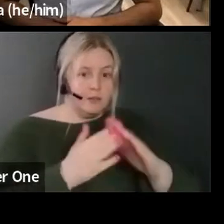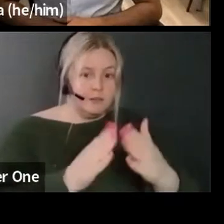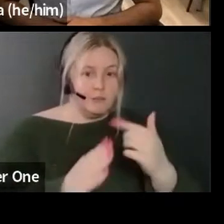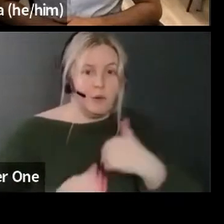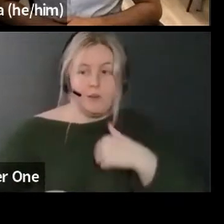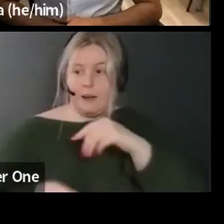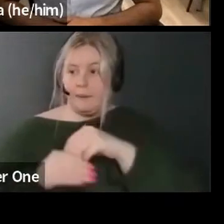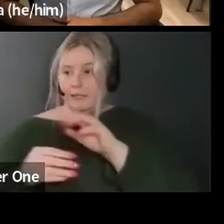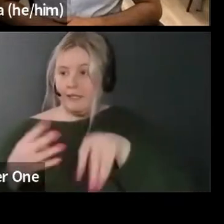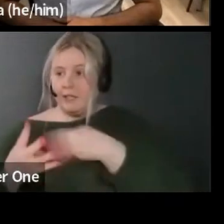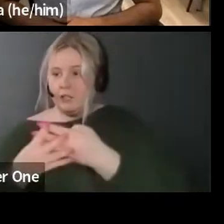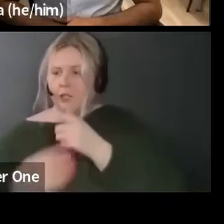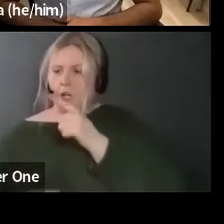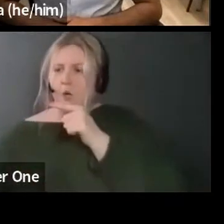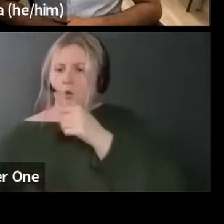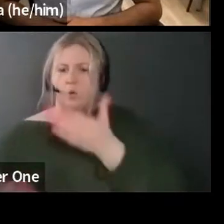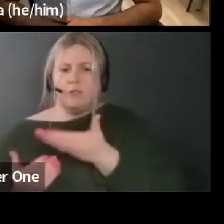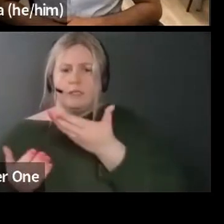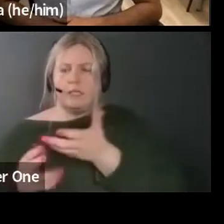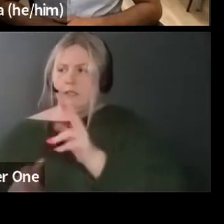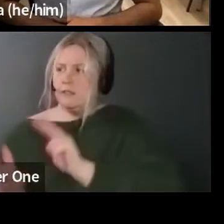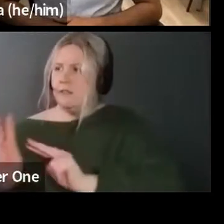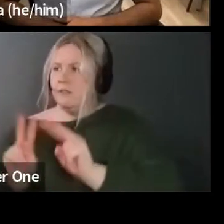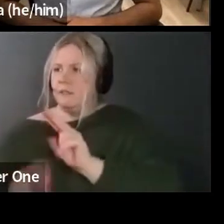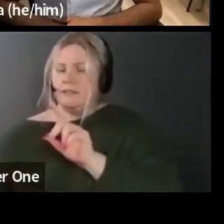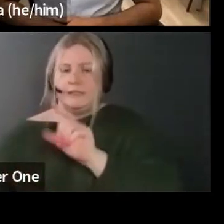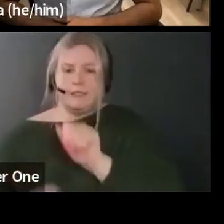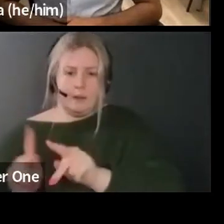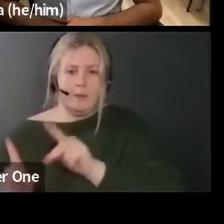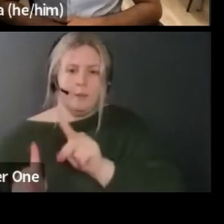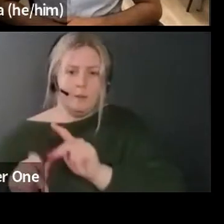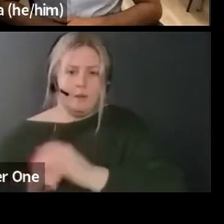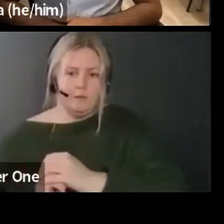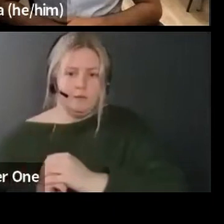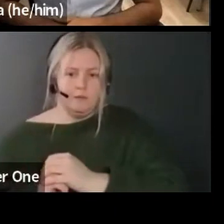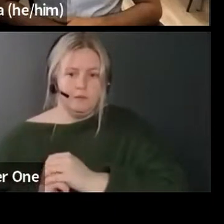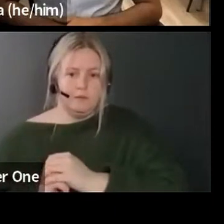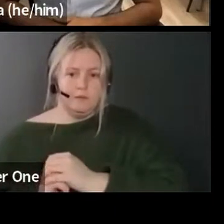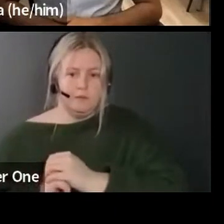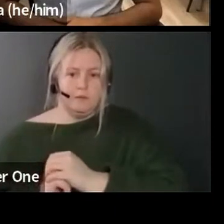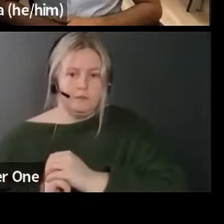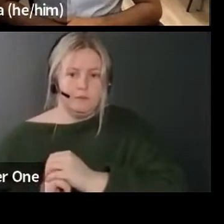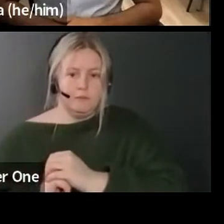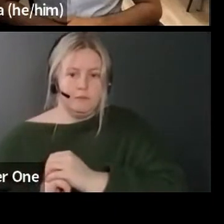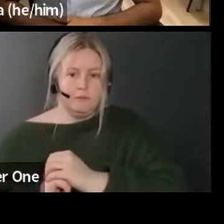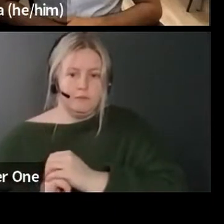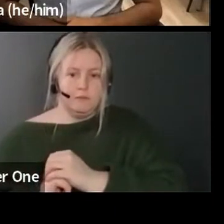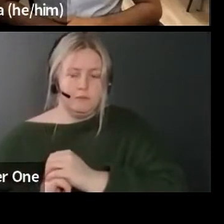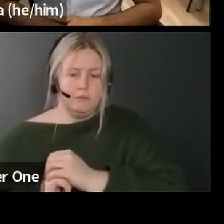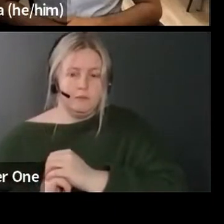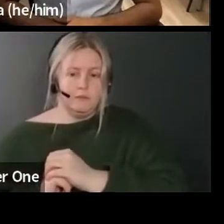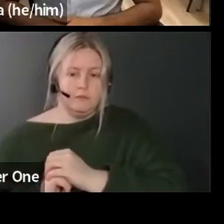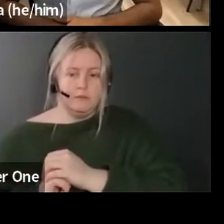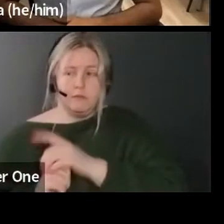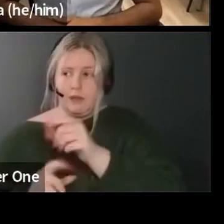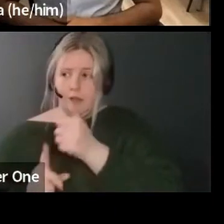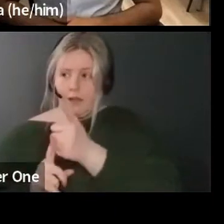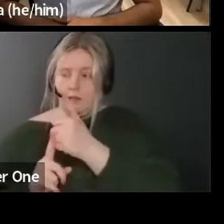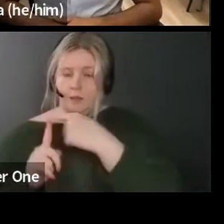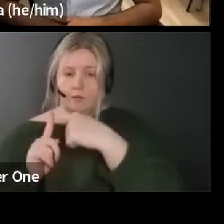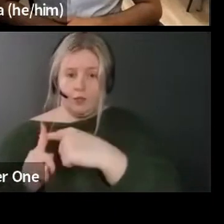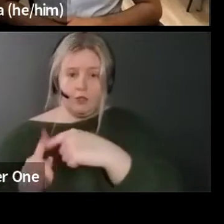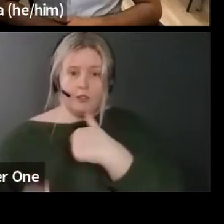jail? You know what I mean? Is our disabled kin and disabled kin who are getting targeted by the